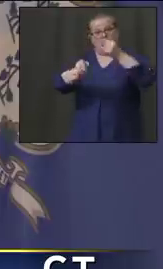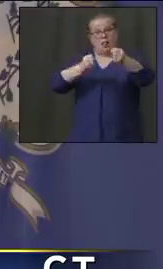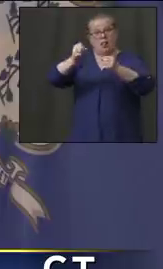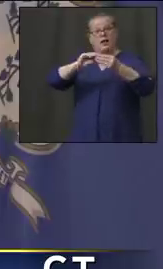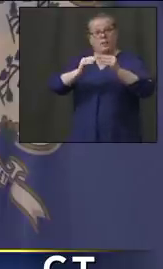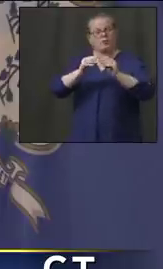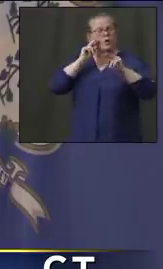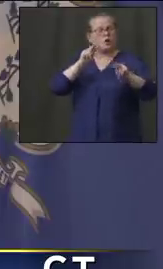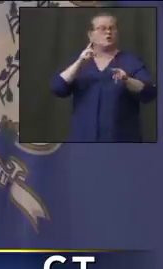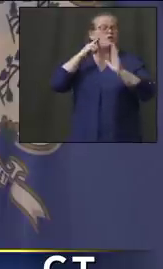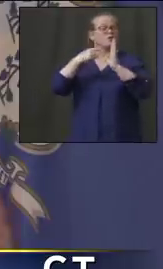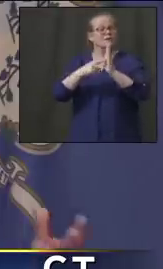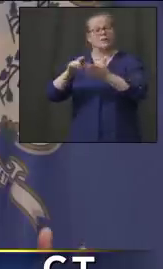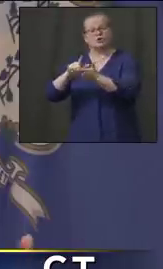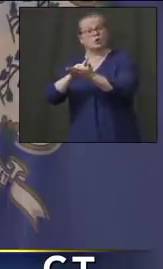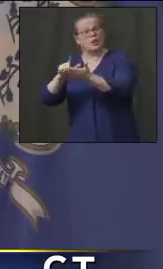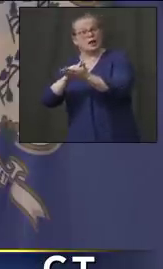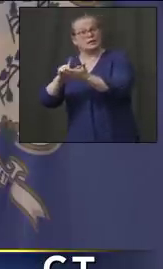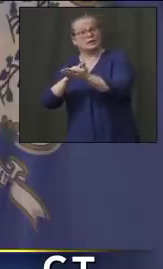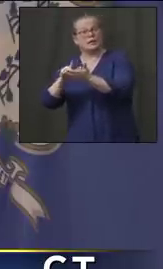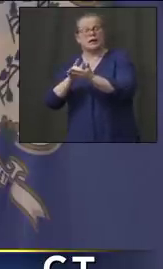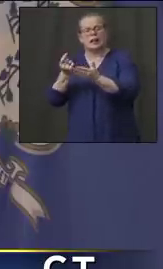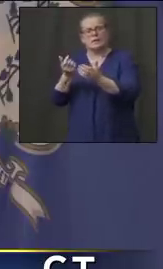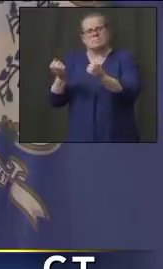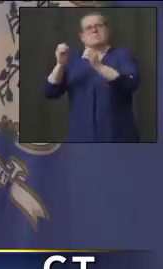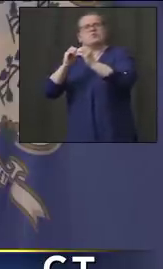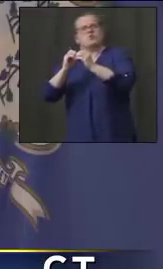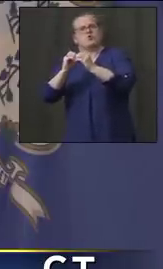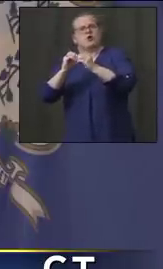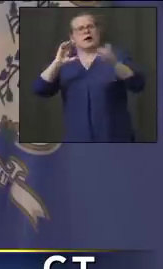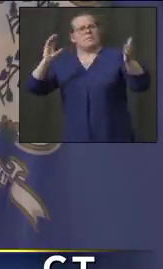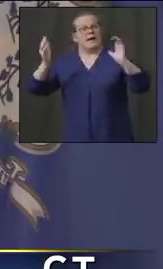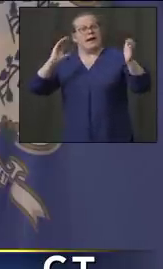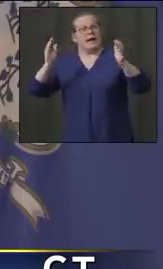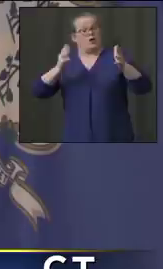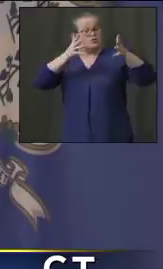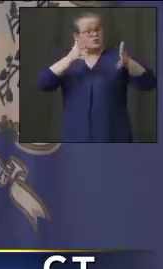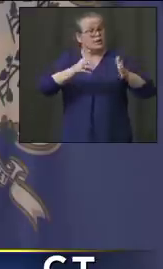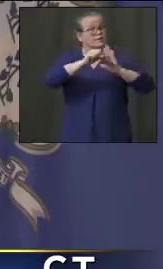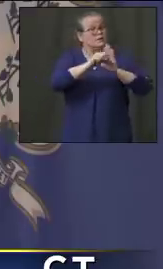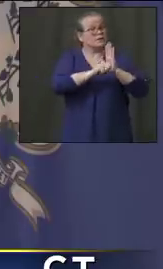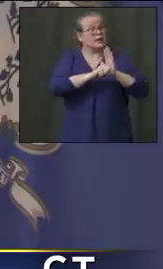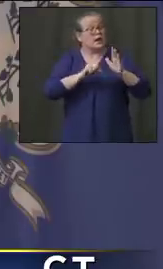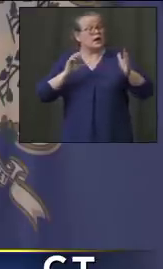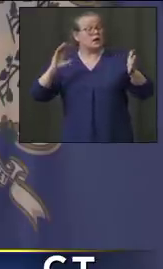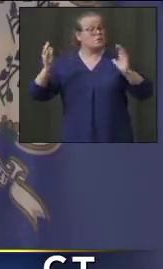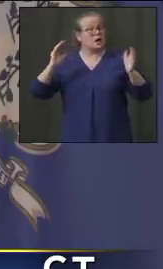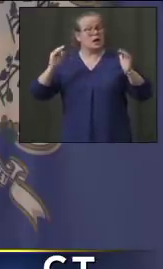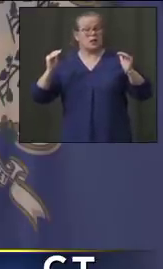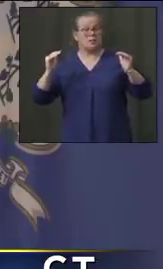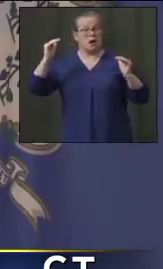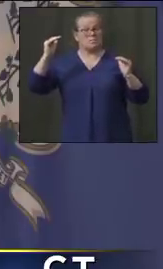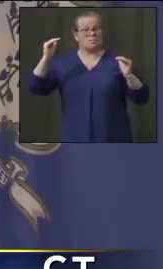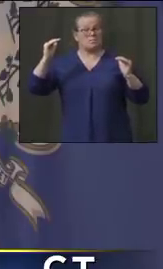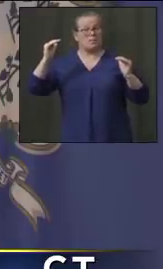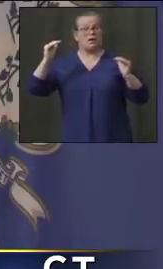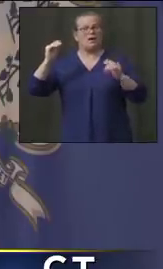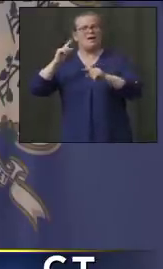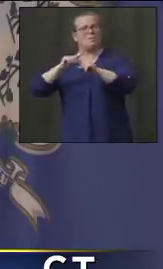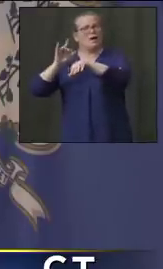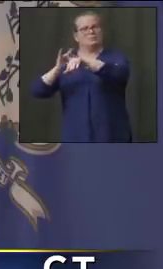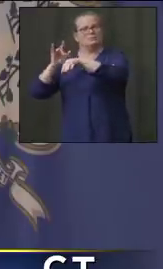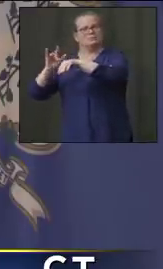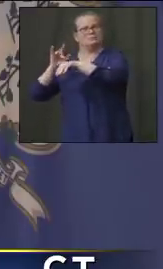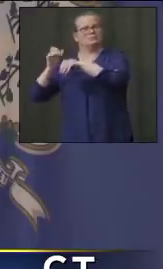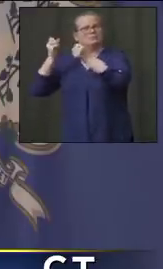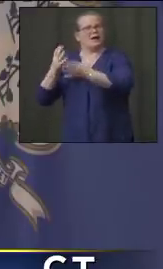more hospitalizations they had before, the rest of the state, we have good capacity, and they even have capacity in New London. So that